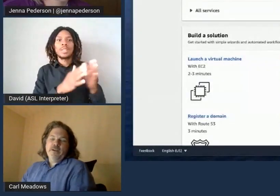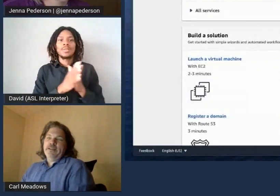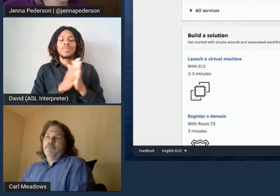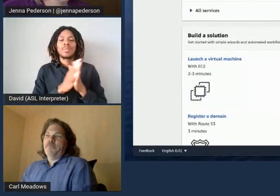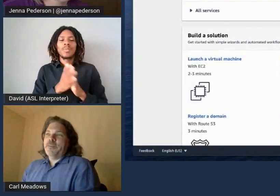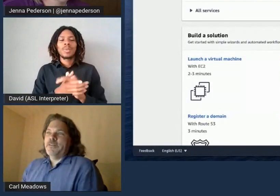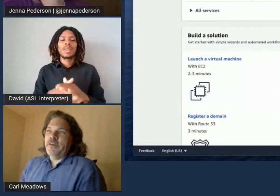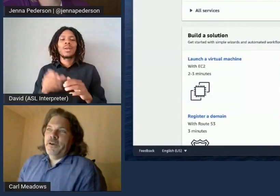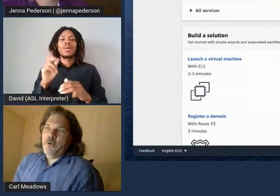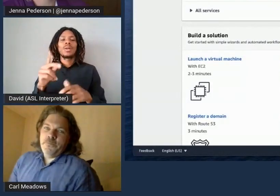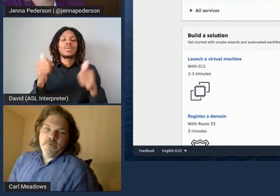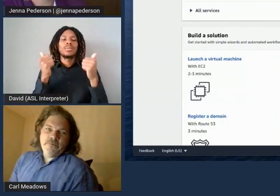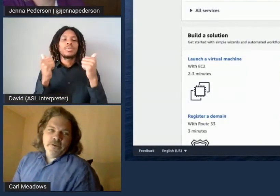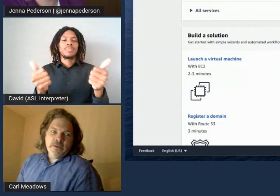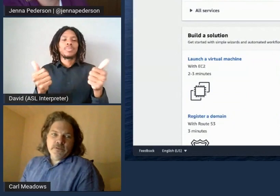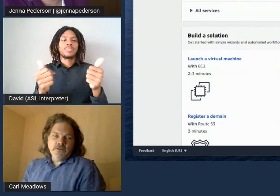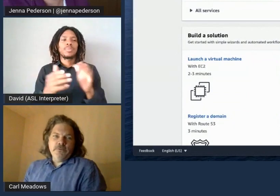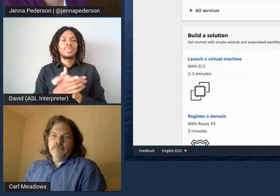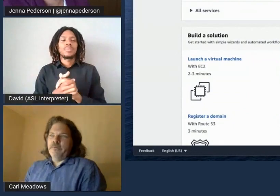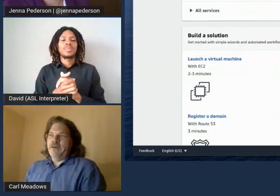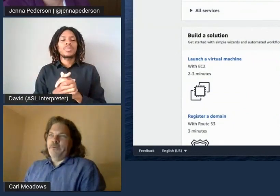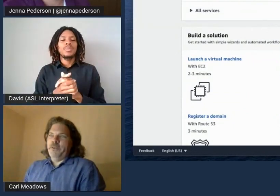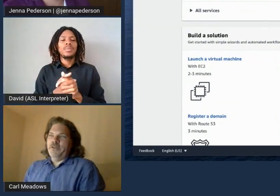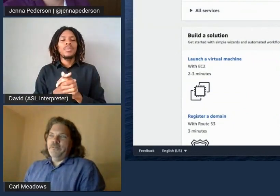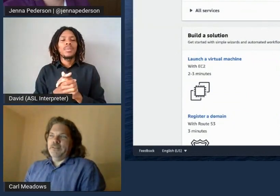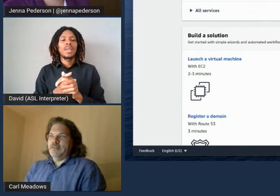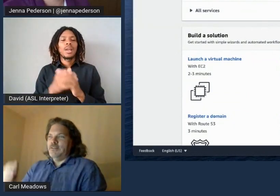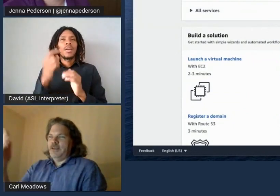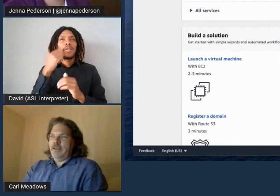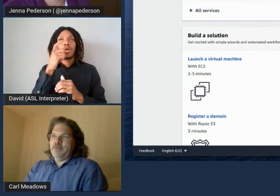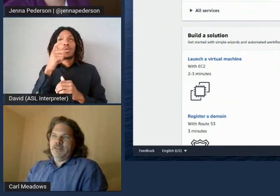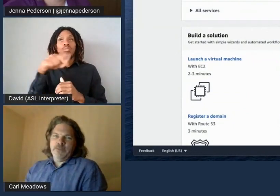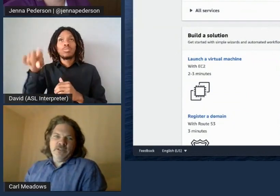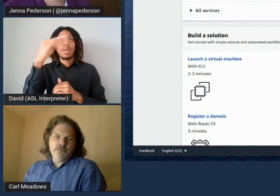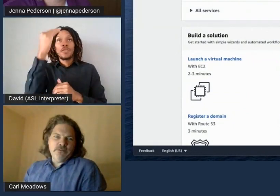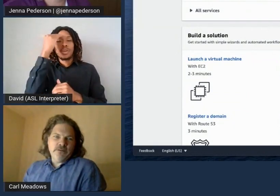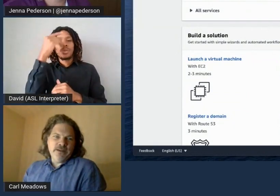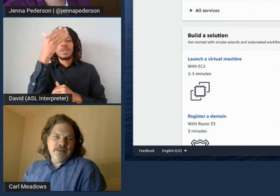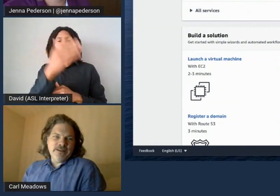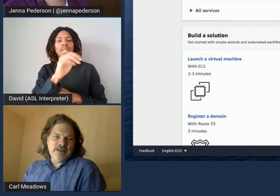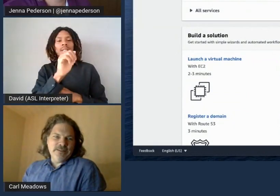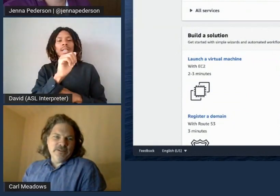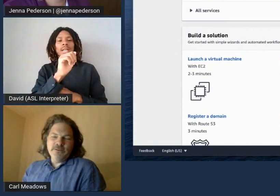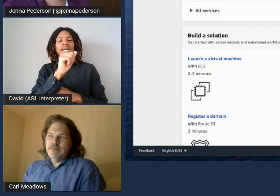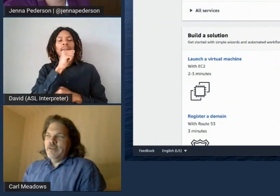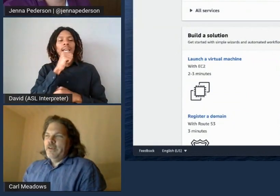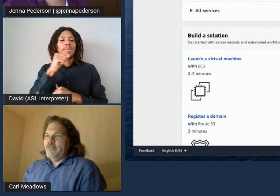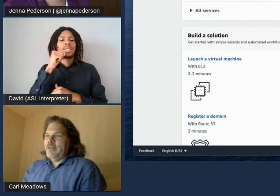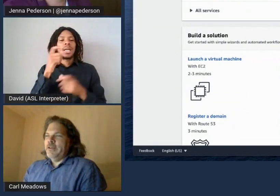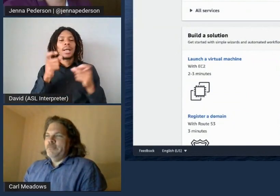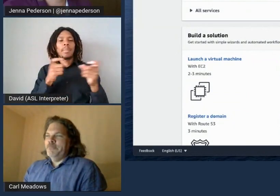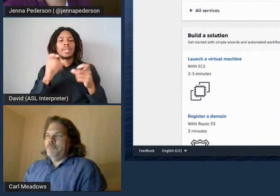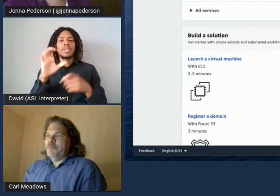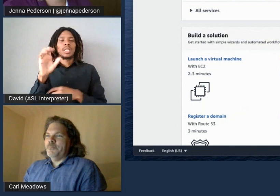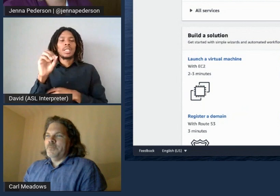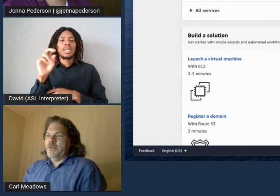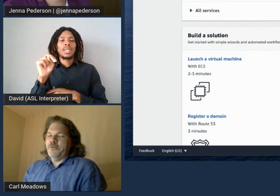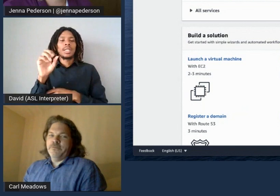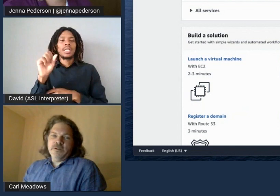Okay, great. So for those of you familiar, this is the Amazon Management Console.